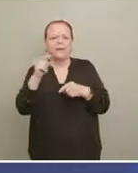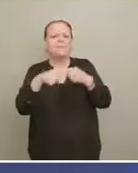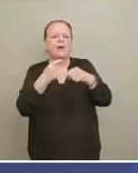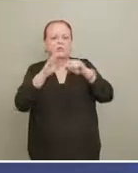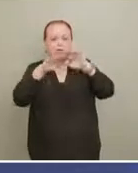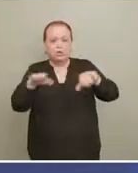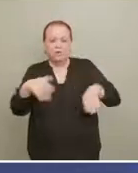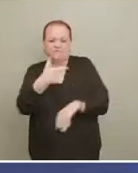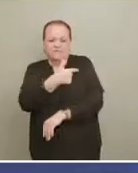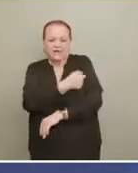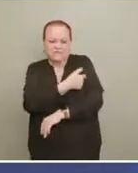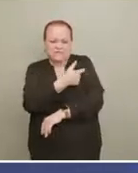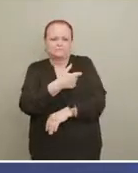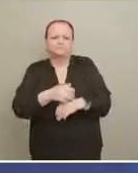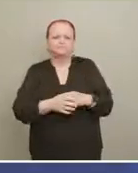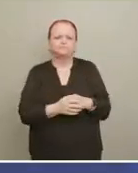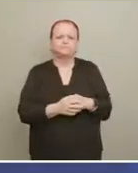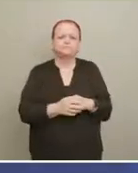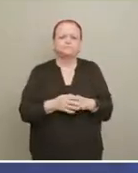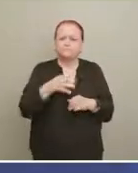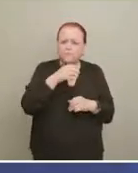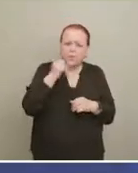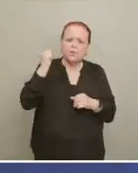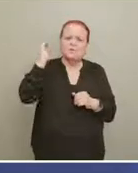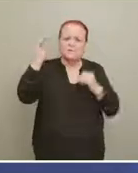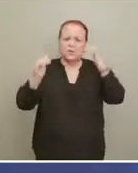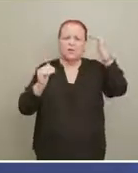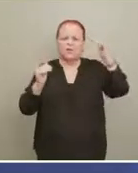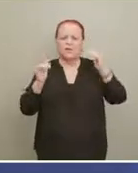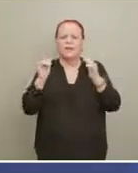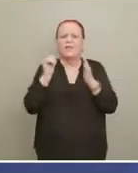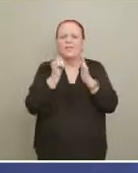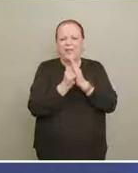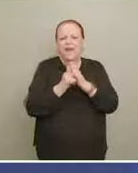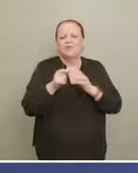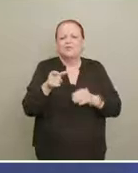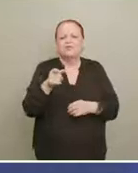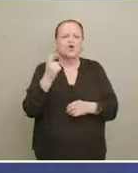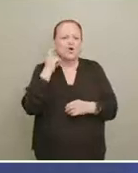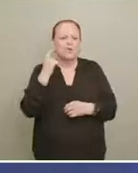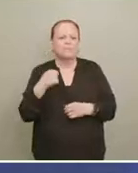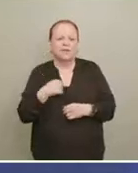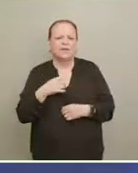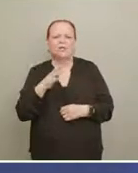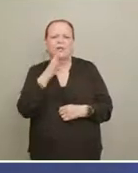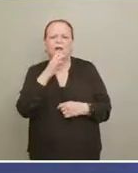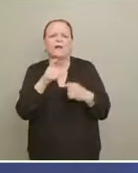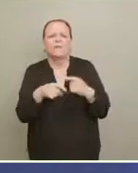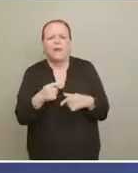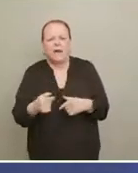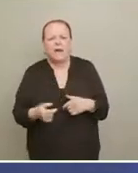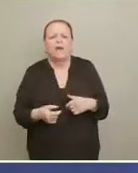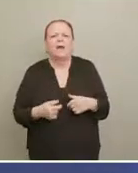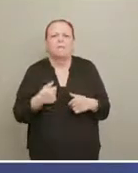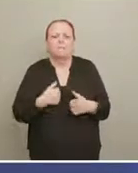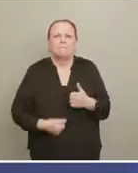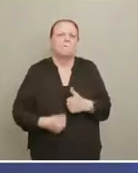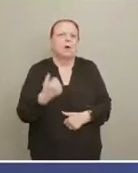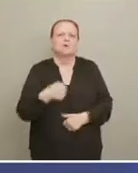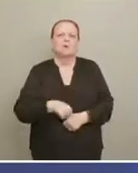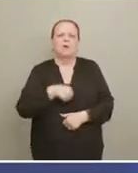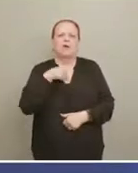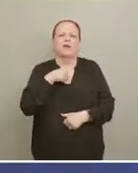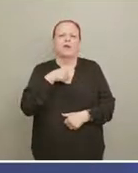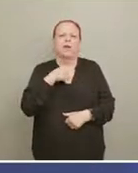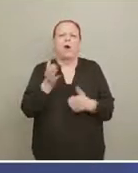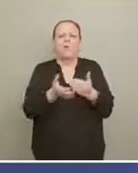children. Our oldest adult population is the one that you probably heard me talk about last time is I'm most proud of, is